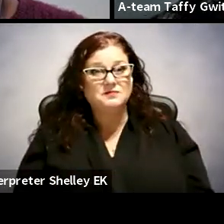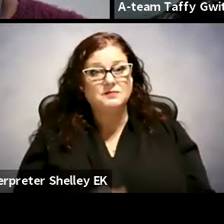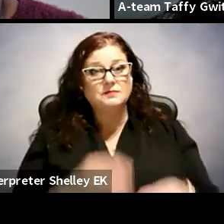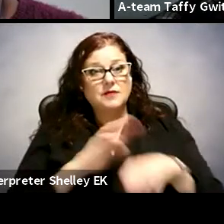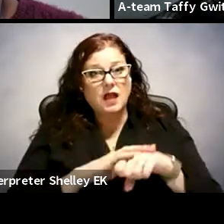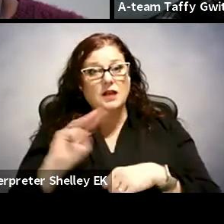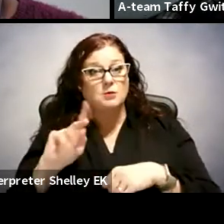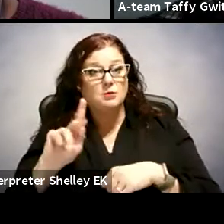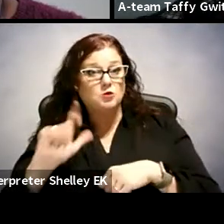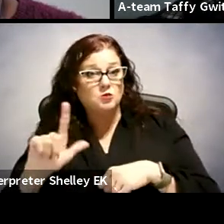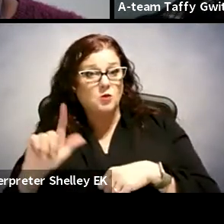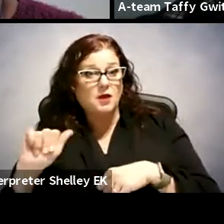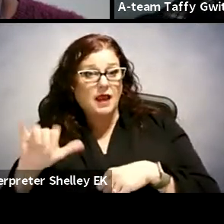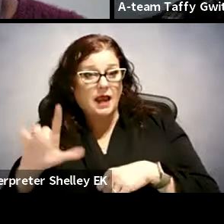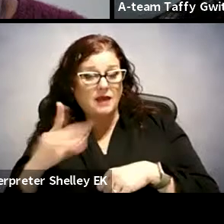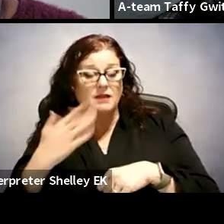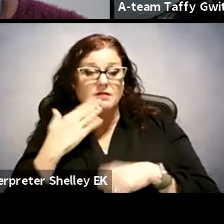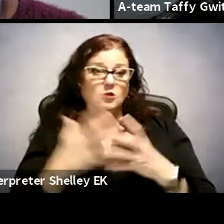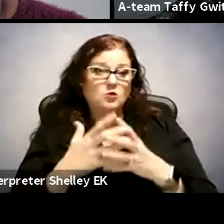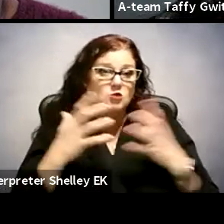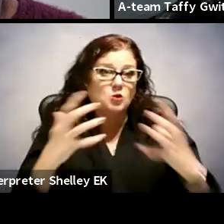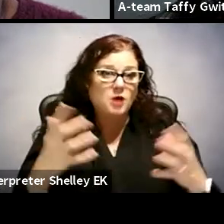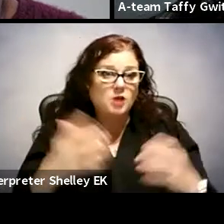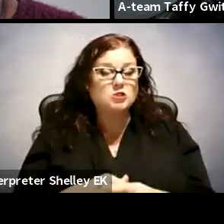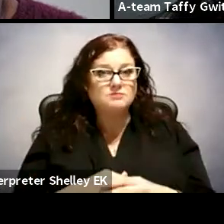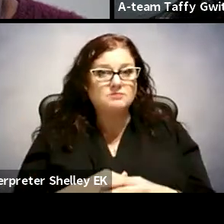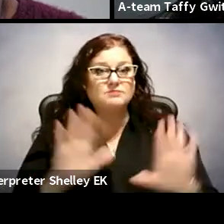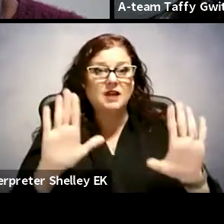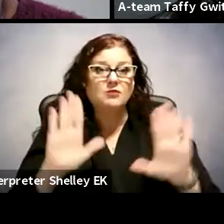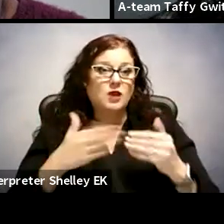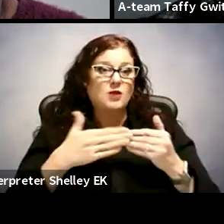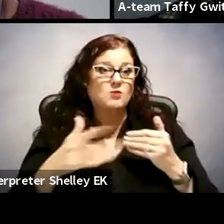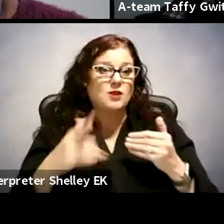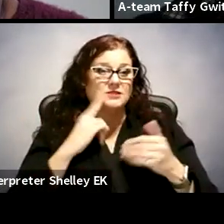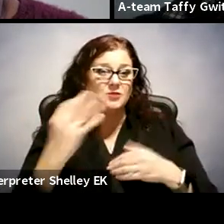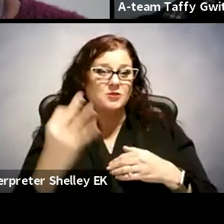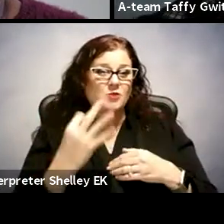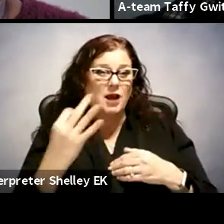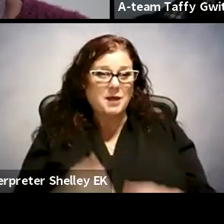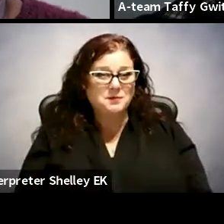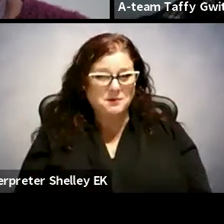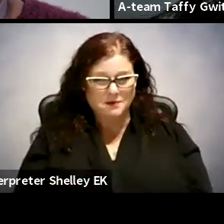mutual aid. So thank you all so much and have a good rest of your Friday.